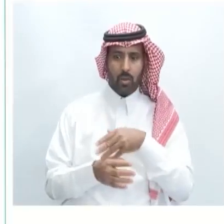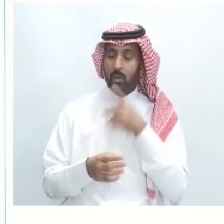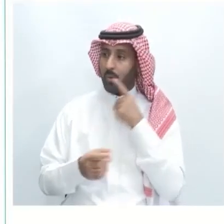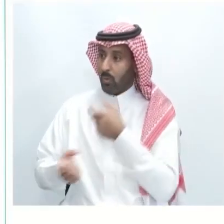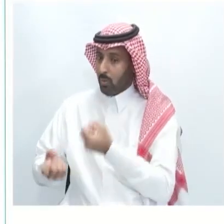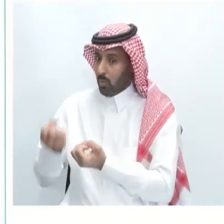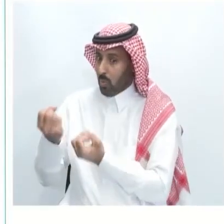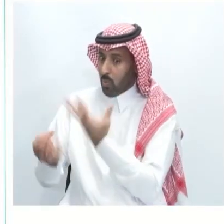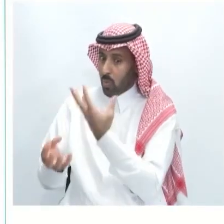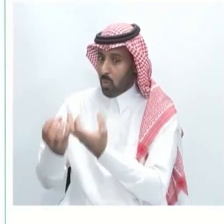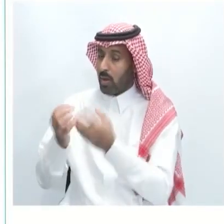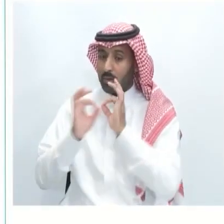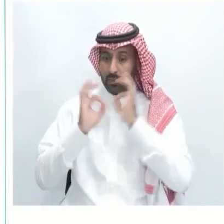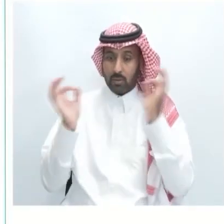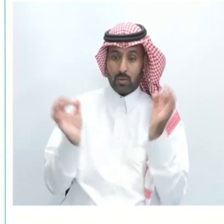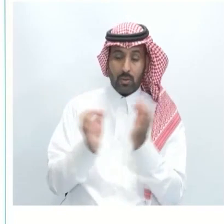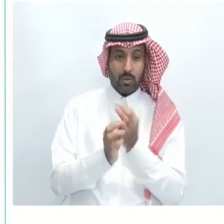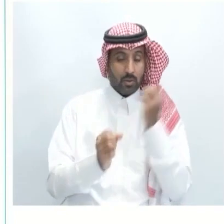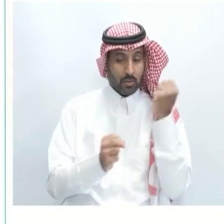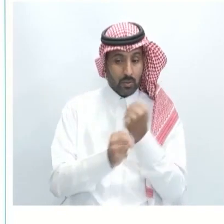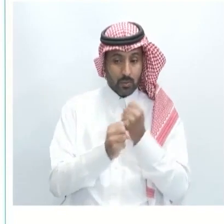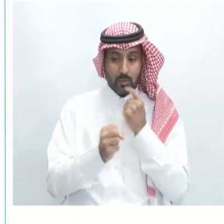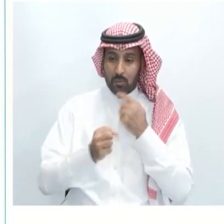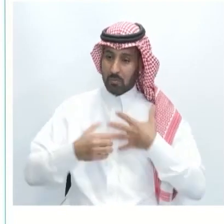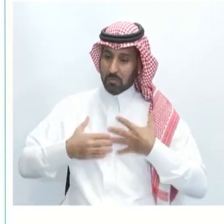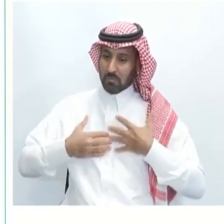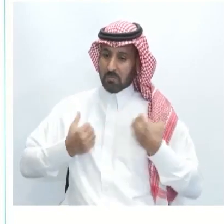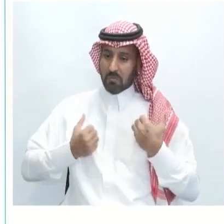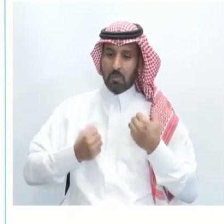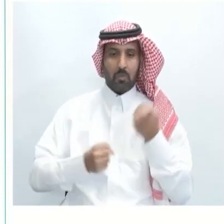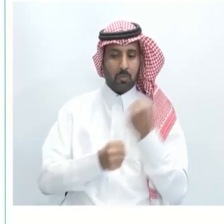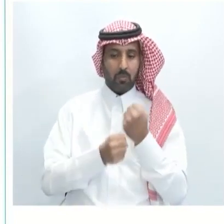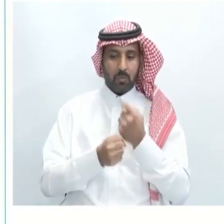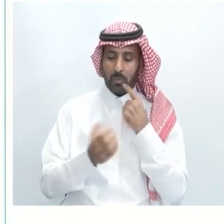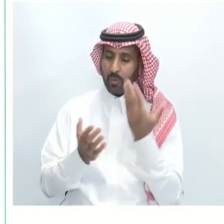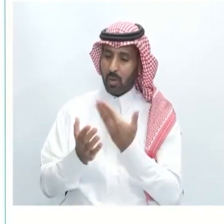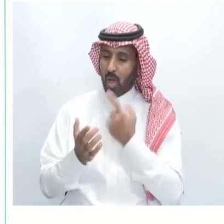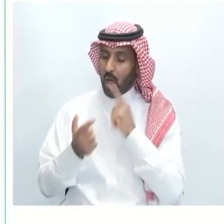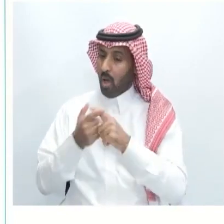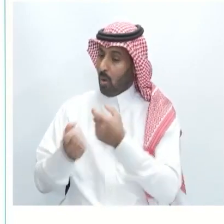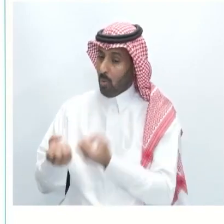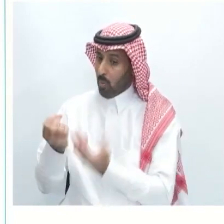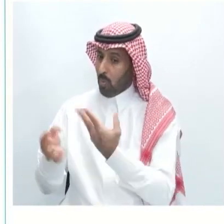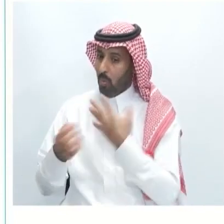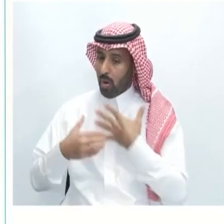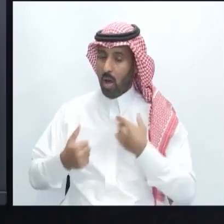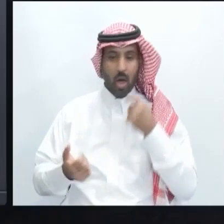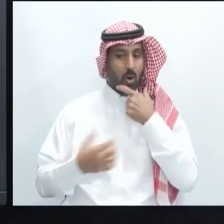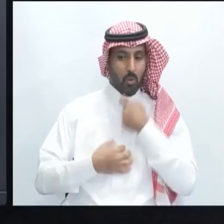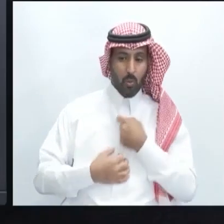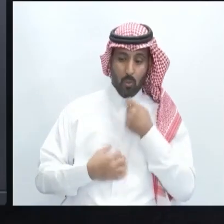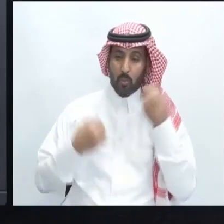firefighters, social workers satisfied, firefighters, authors, why are they satisfied? Why are lawyers